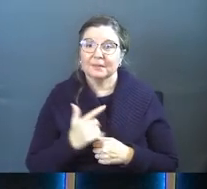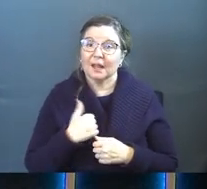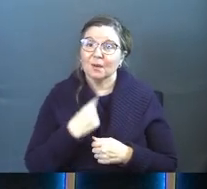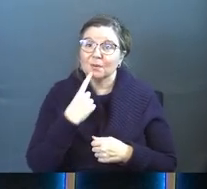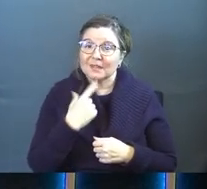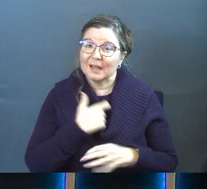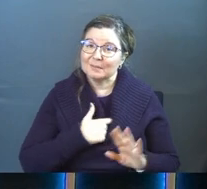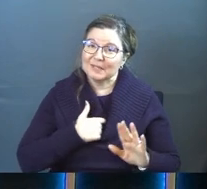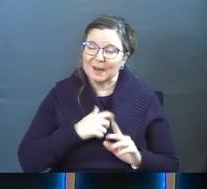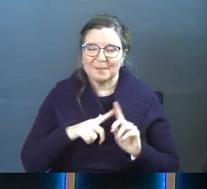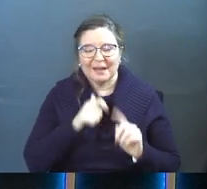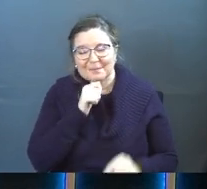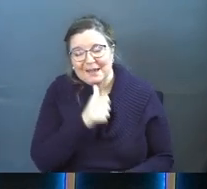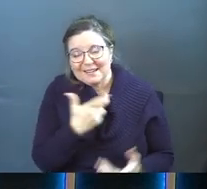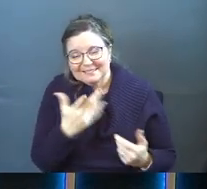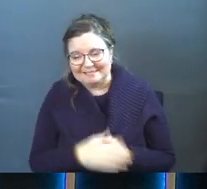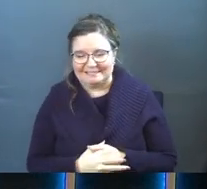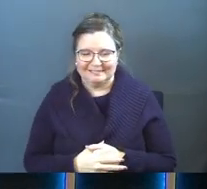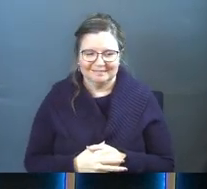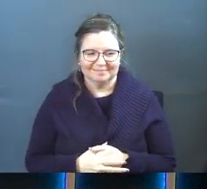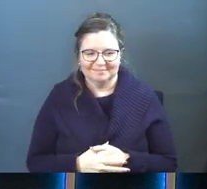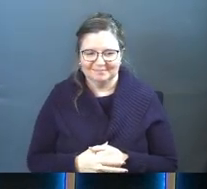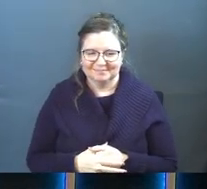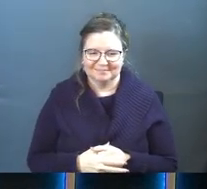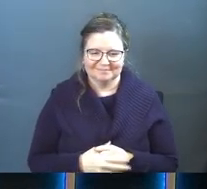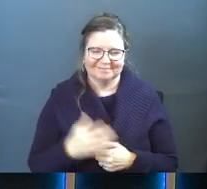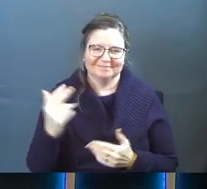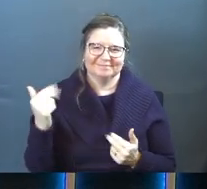And I would say I'm sorry, but I'm not.